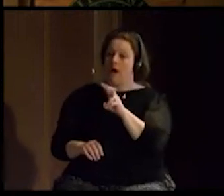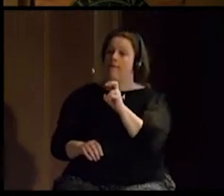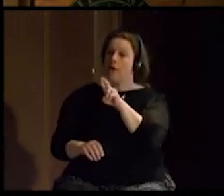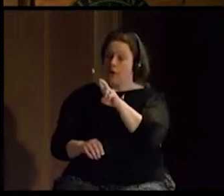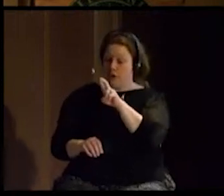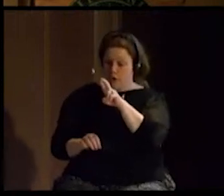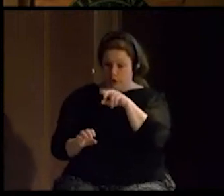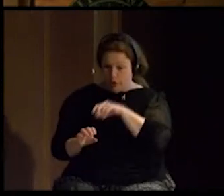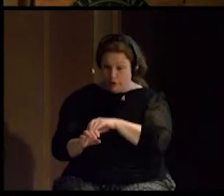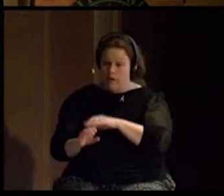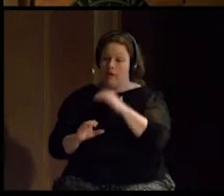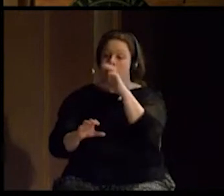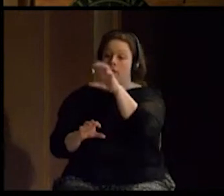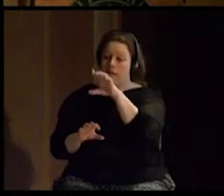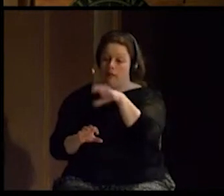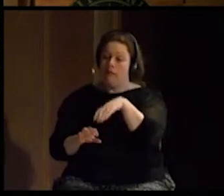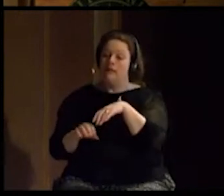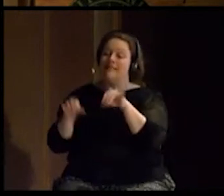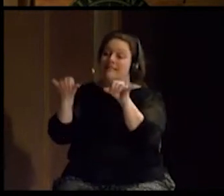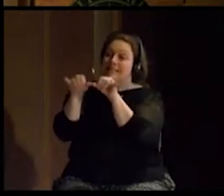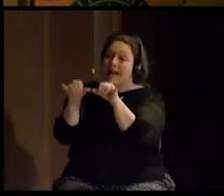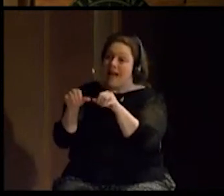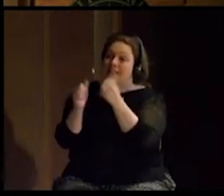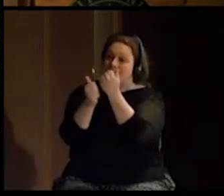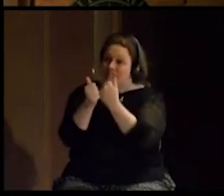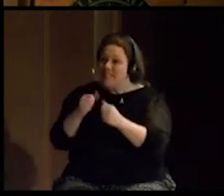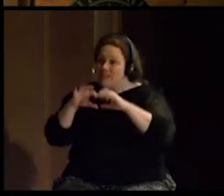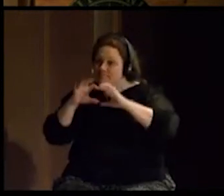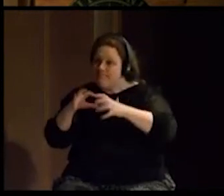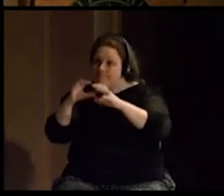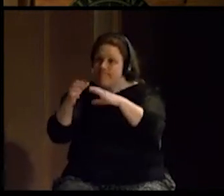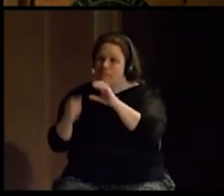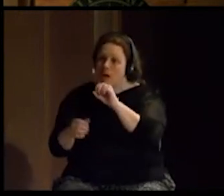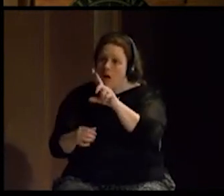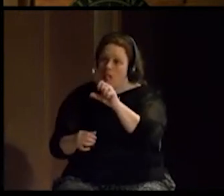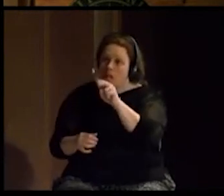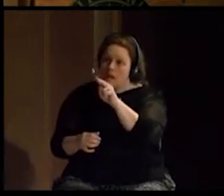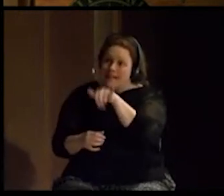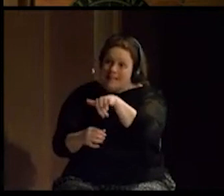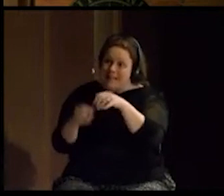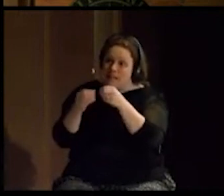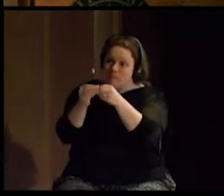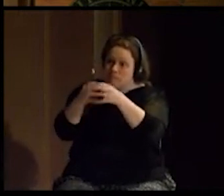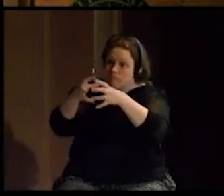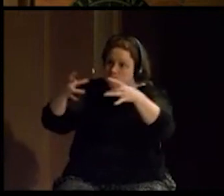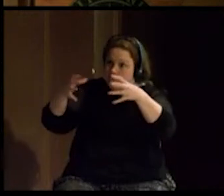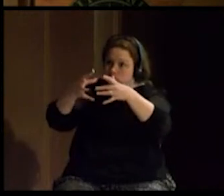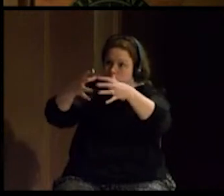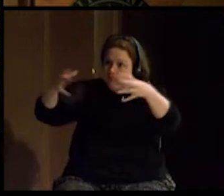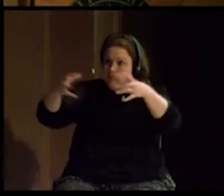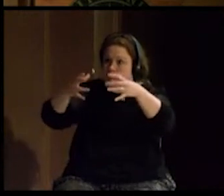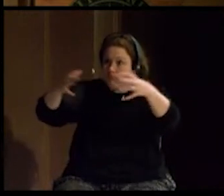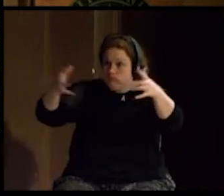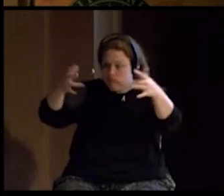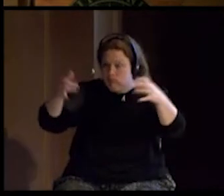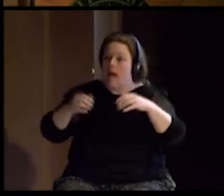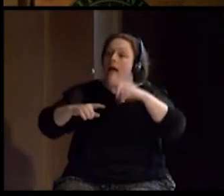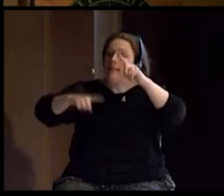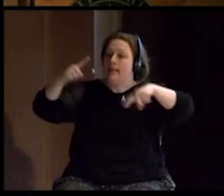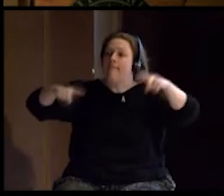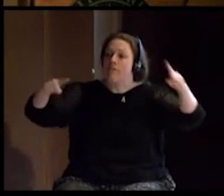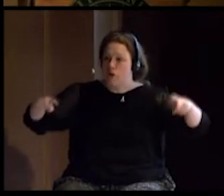increases the further away we get from shore. The size of individual coral colonies increases, as the species diversity and richness, as you may